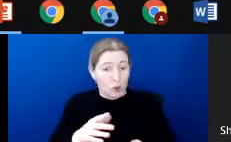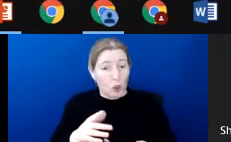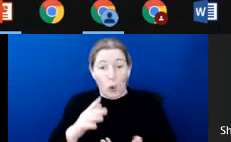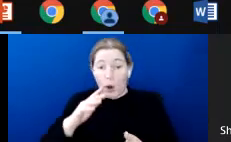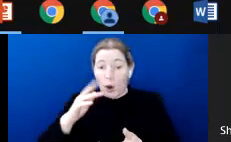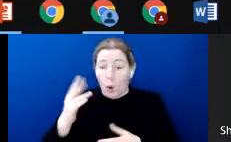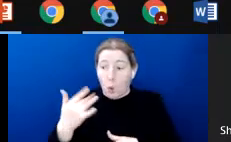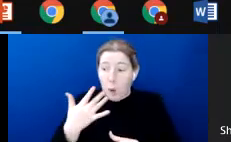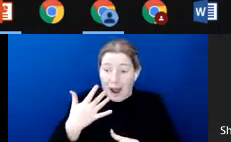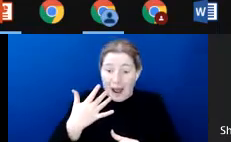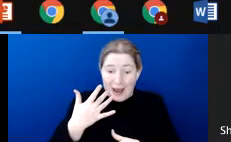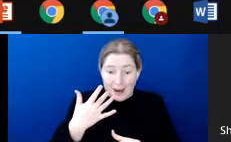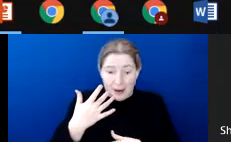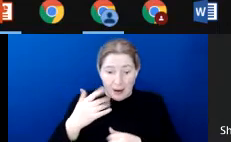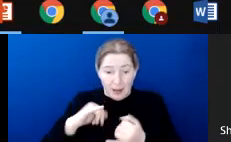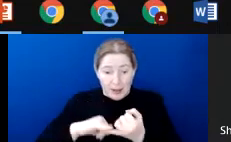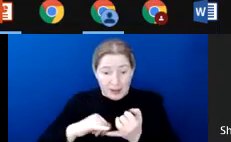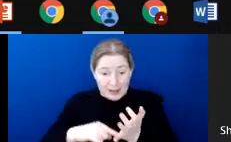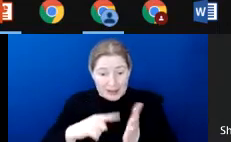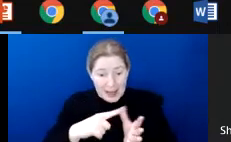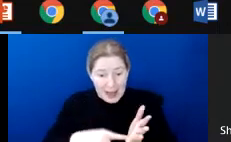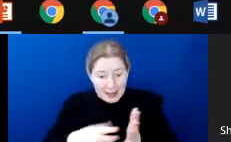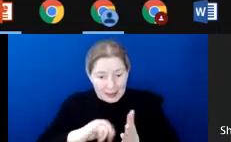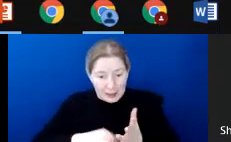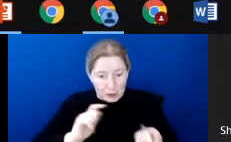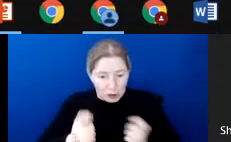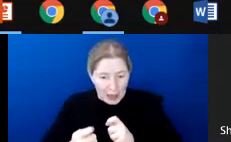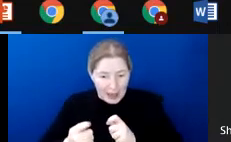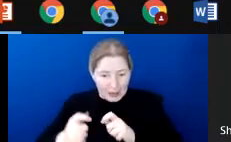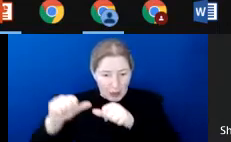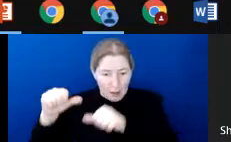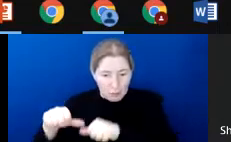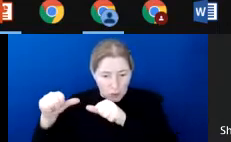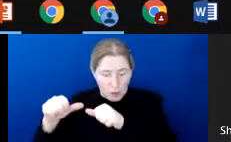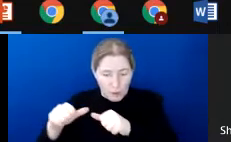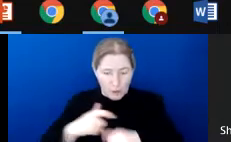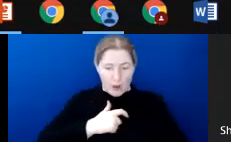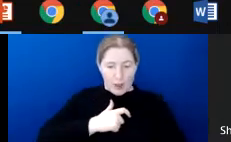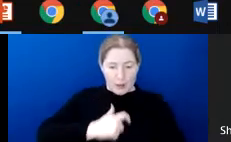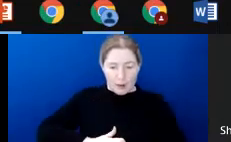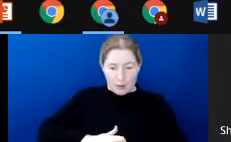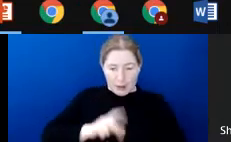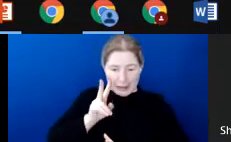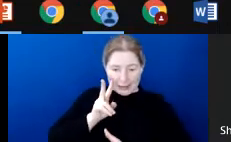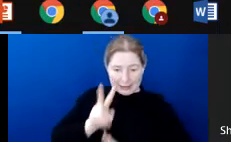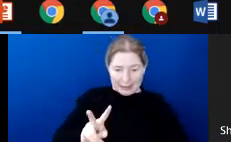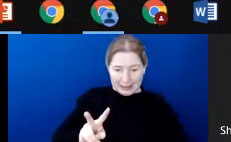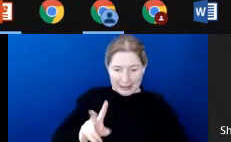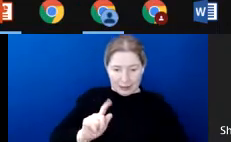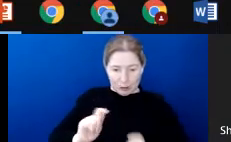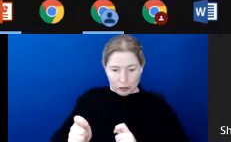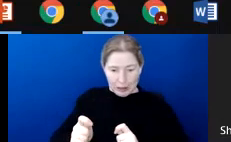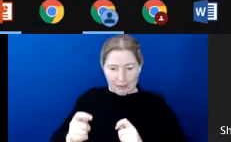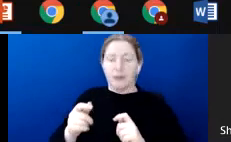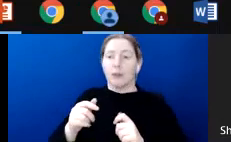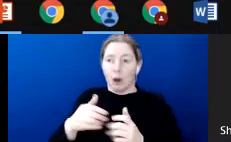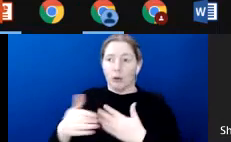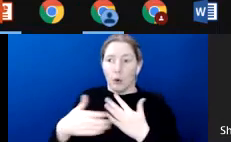time the status changes, it would be visible for the user in the app as well.